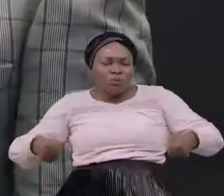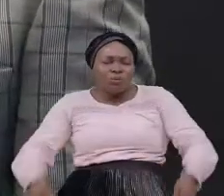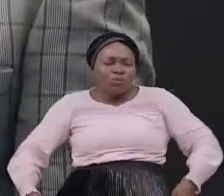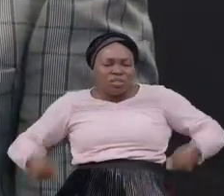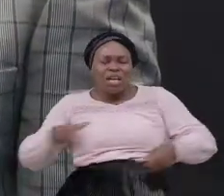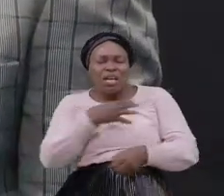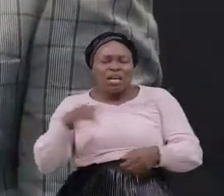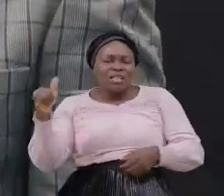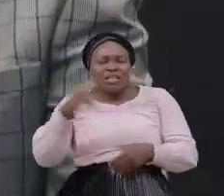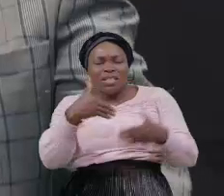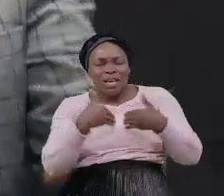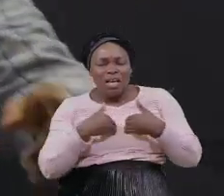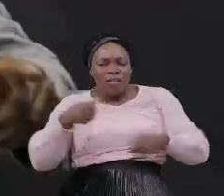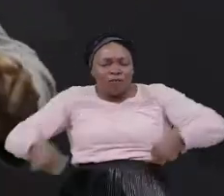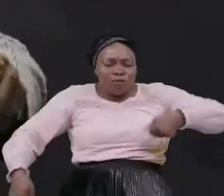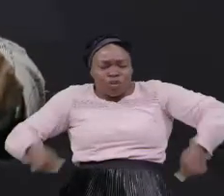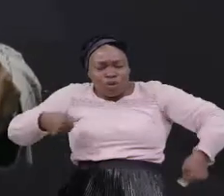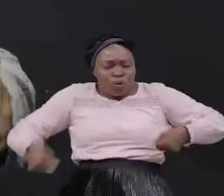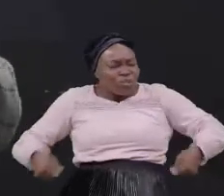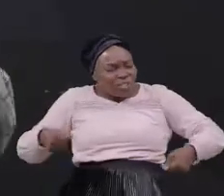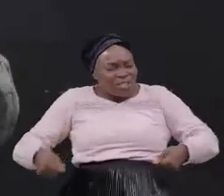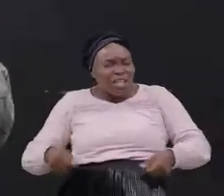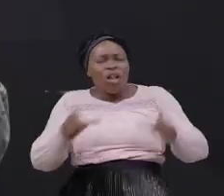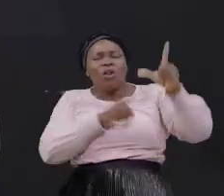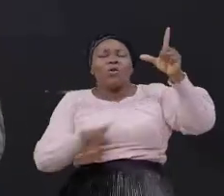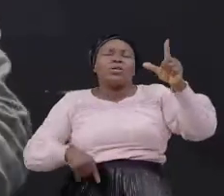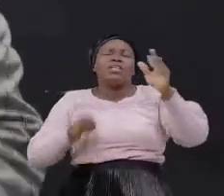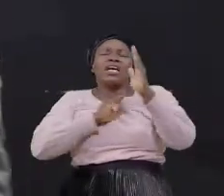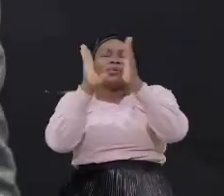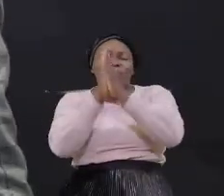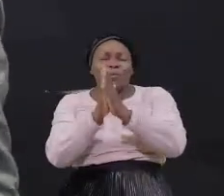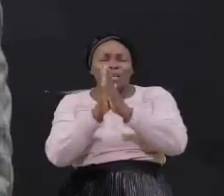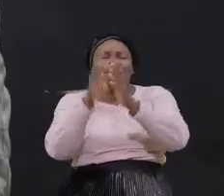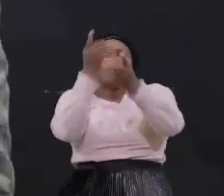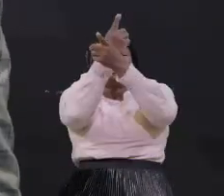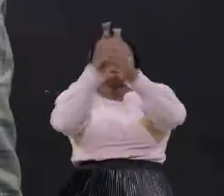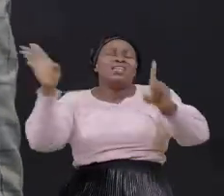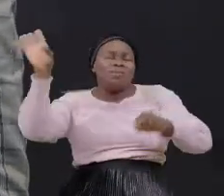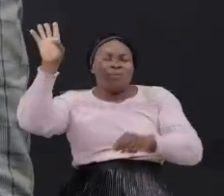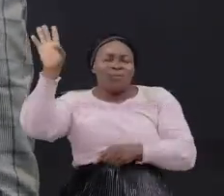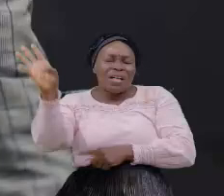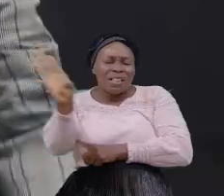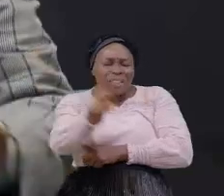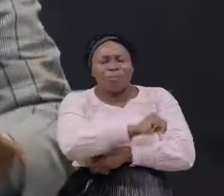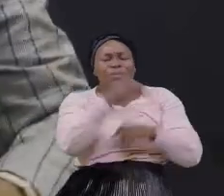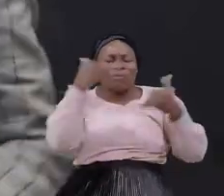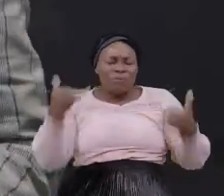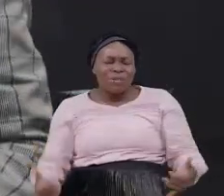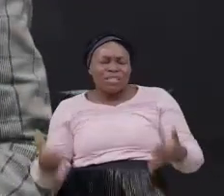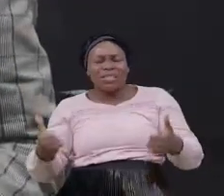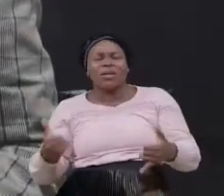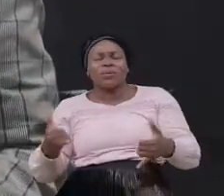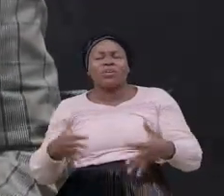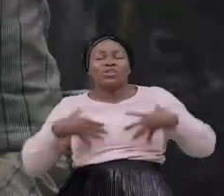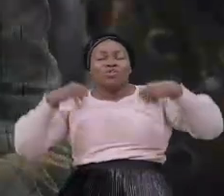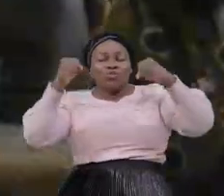to crutches. Lord, I pray, deliver them right now. Strength, come into your